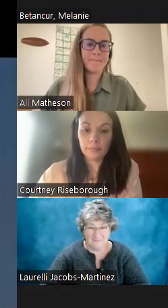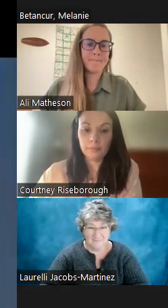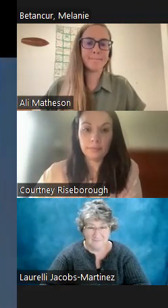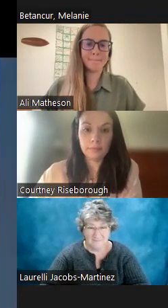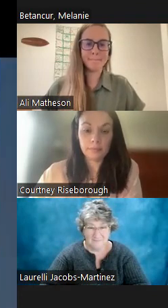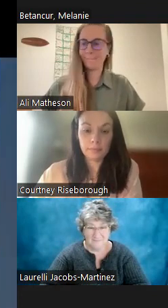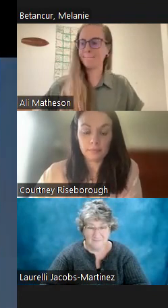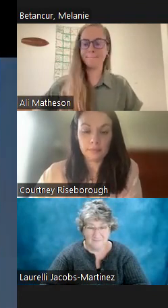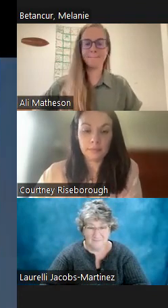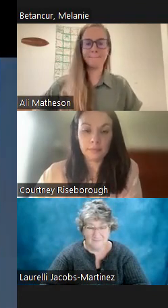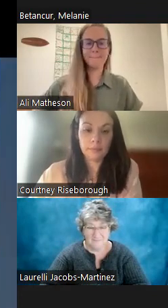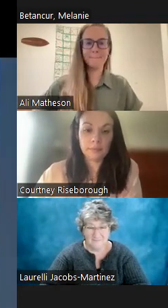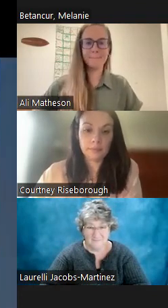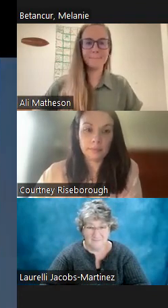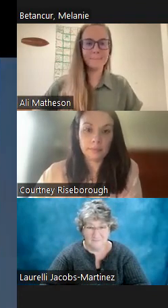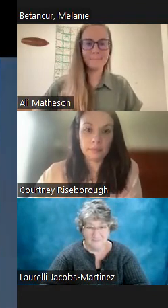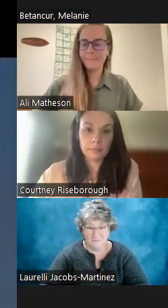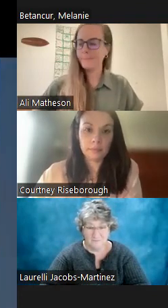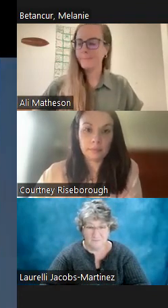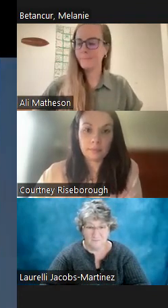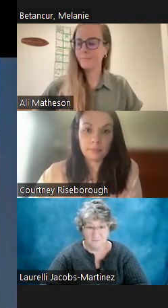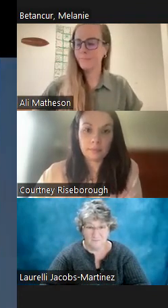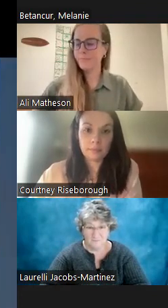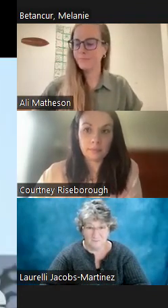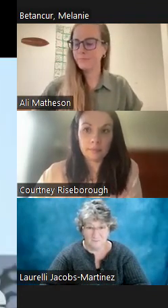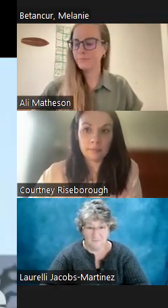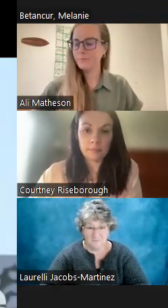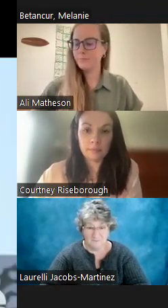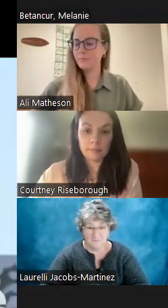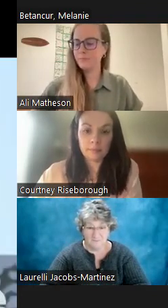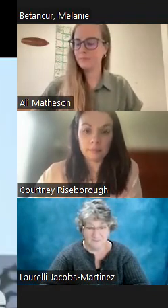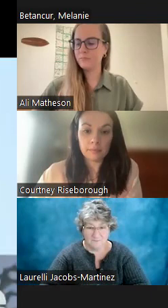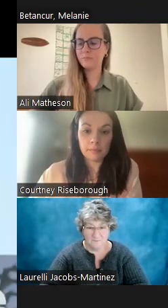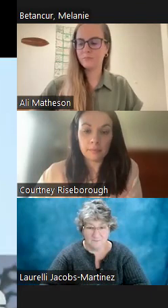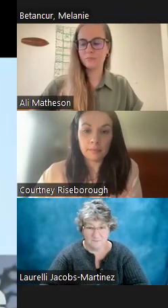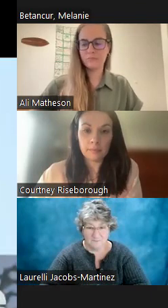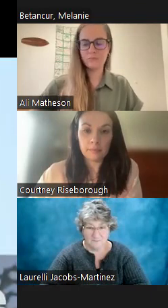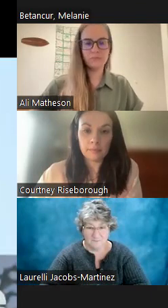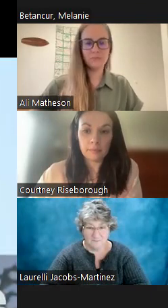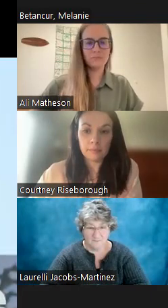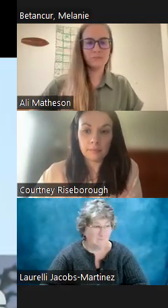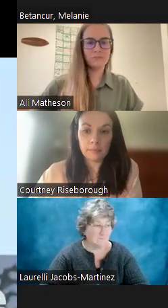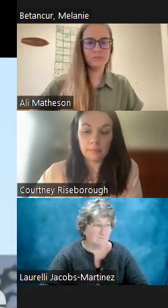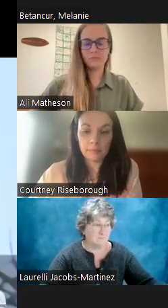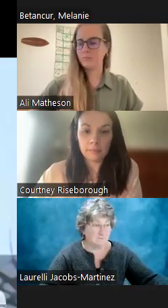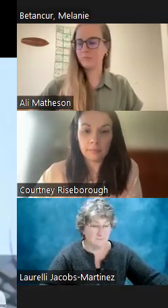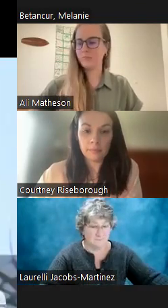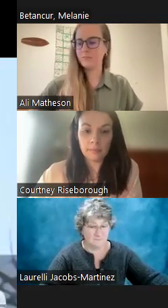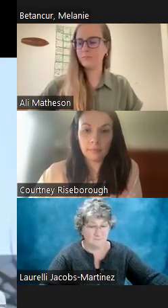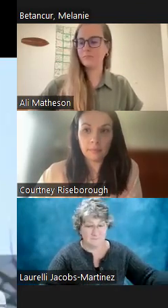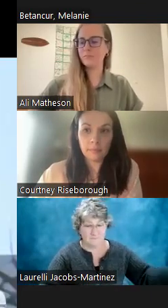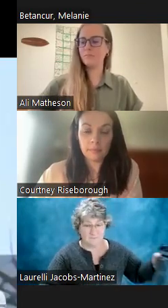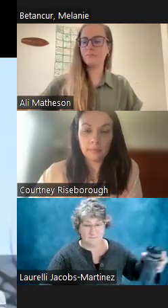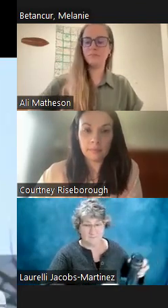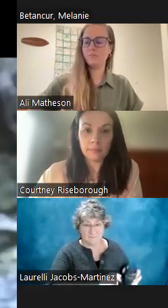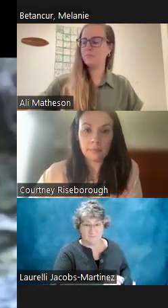deaf. My father is deaf in one ear, so it's hereditary. I'm the youngest of 5 siblings. The 3 youngest